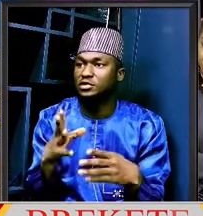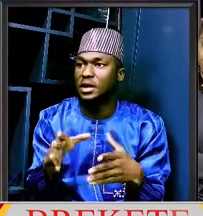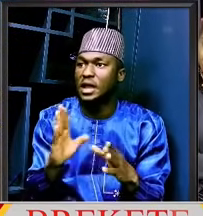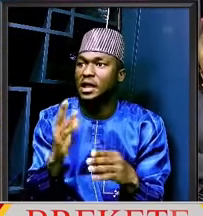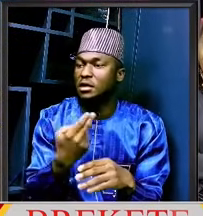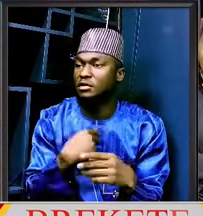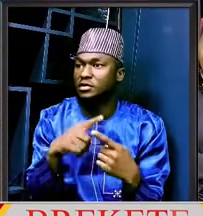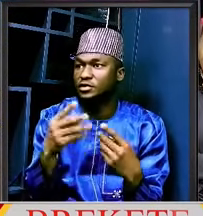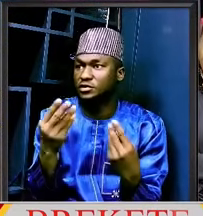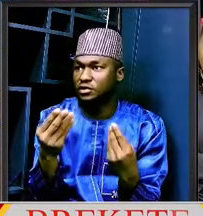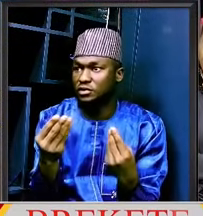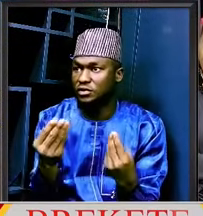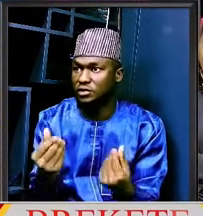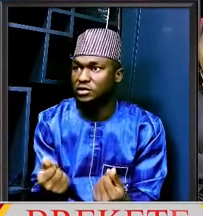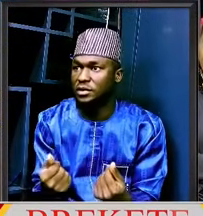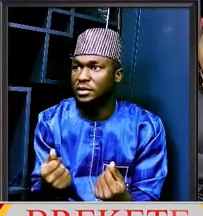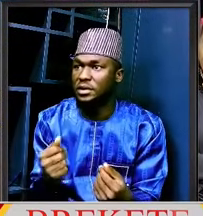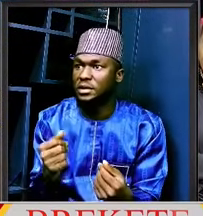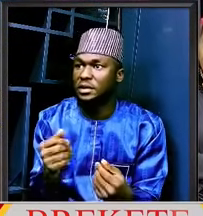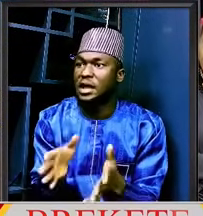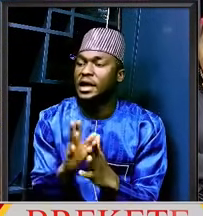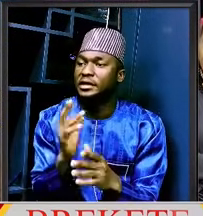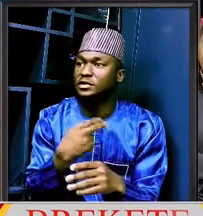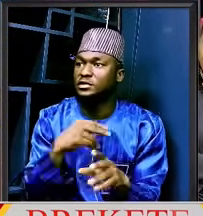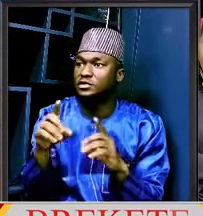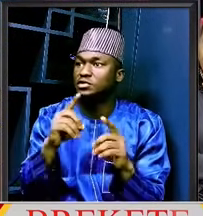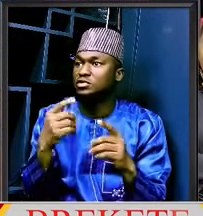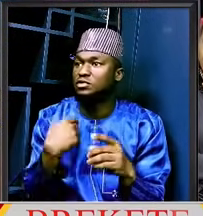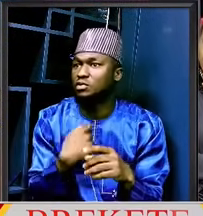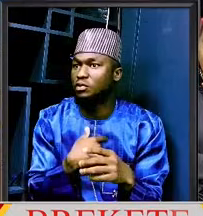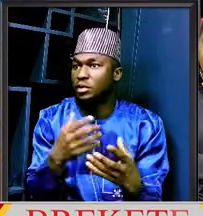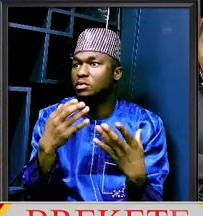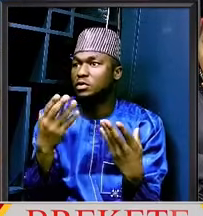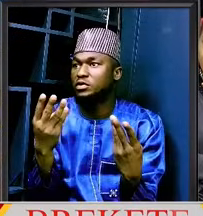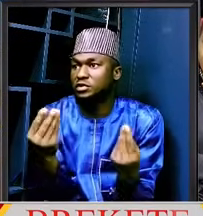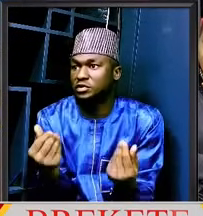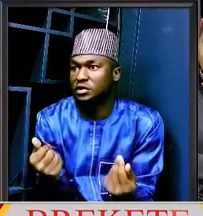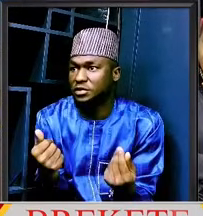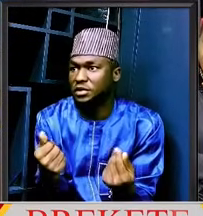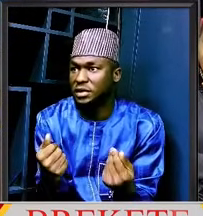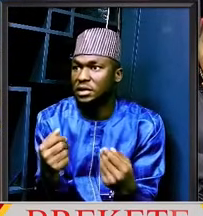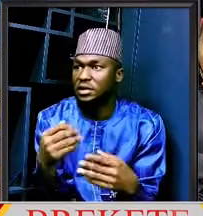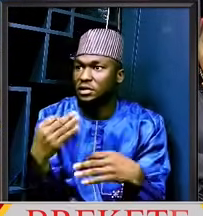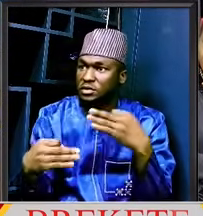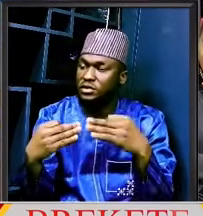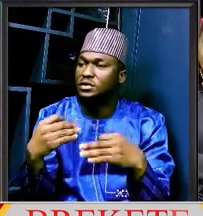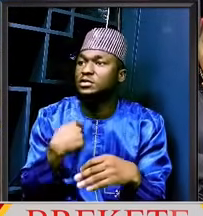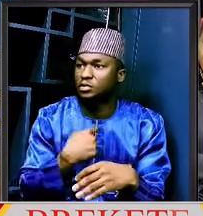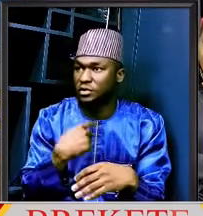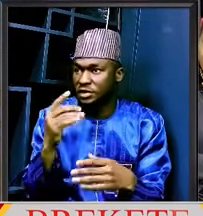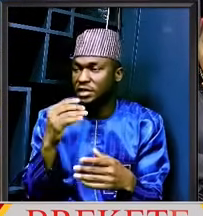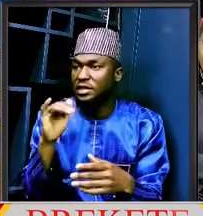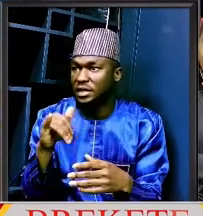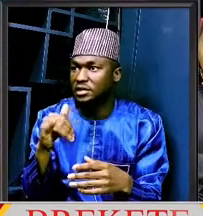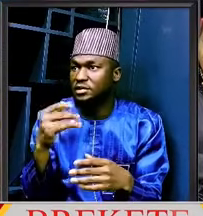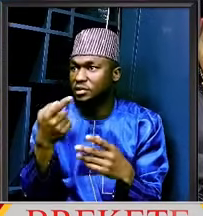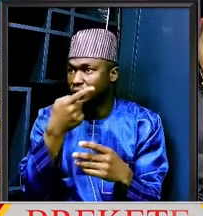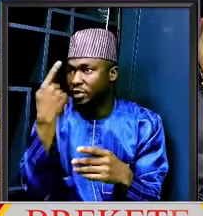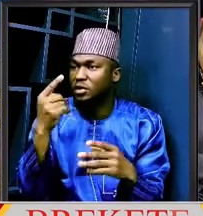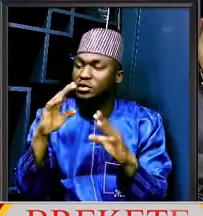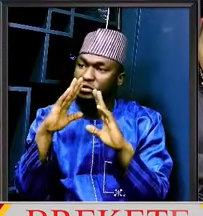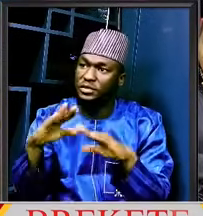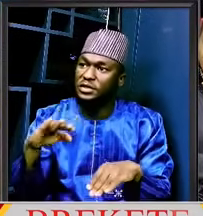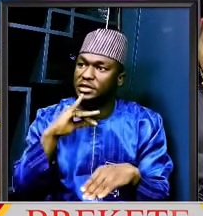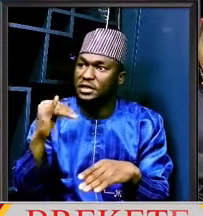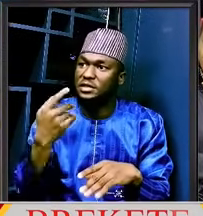So they pleaded, they asked us, okay, do we want settlement? Do we want to leave court? We said yes. Because at the end of the day, peace is the